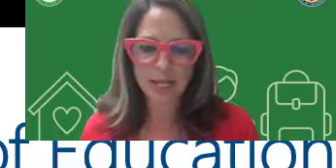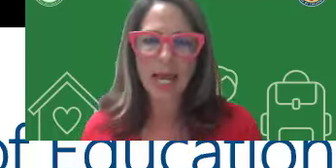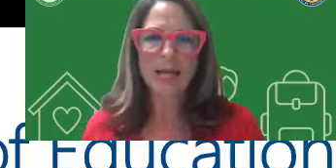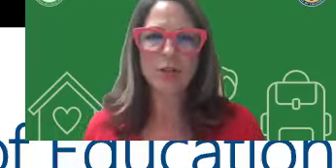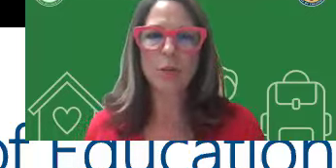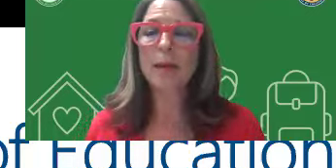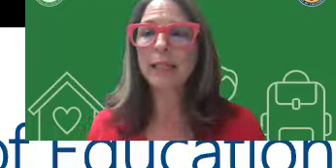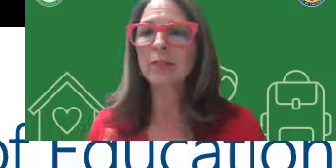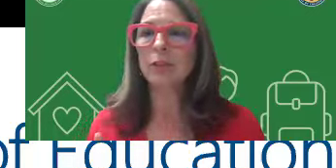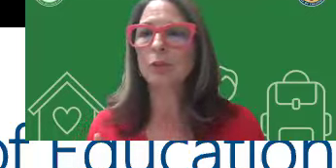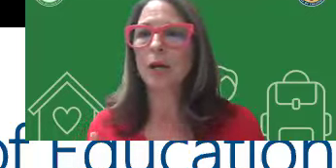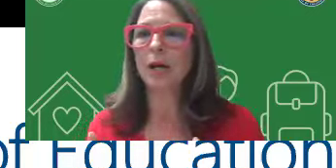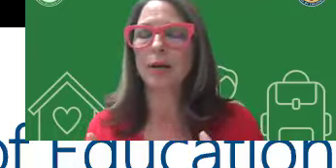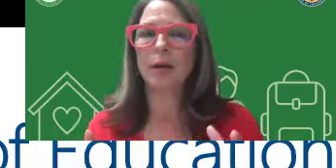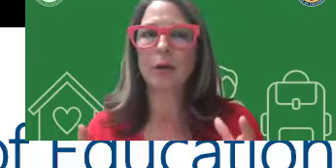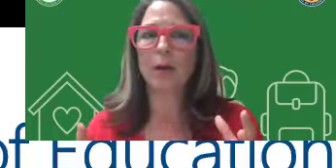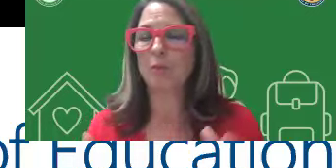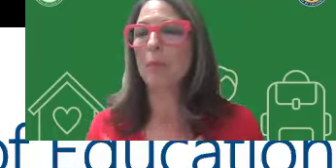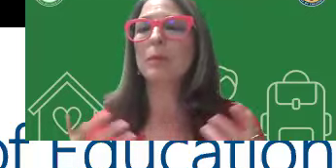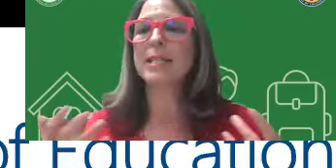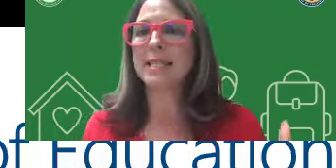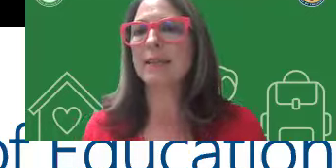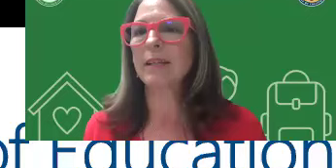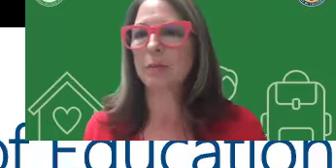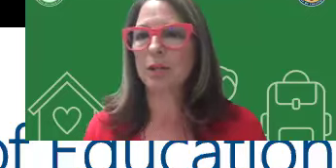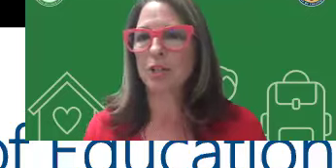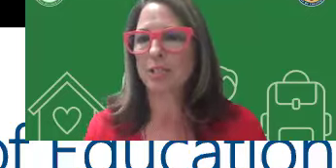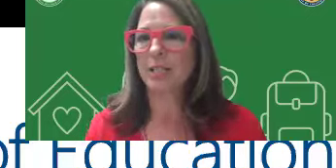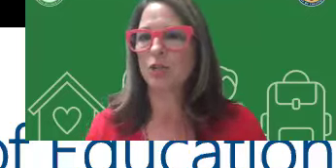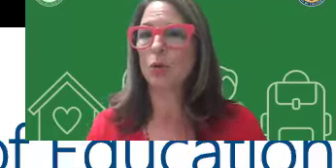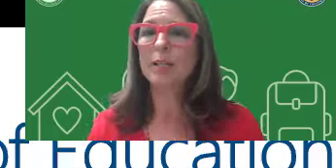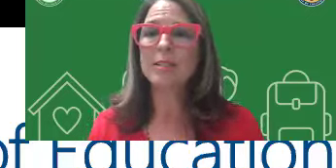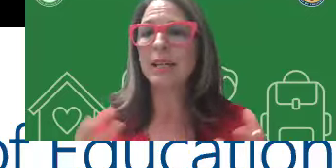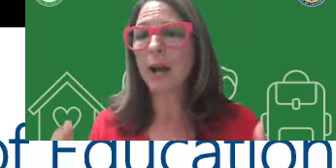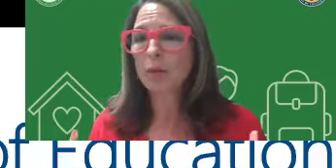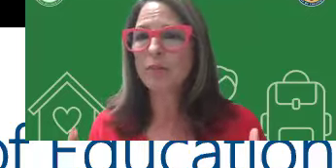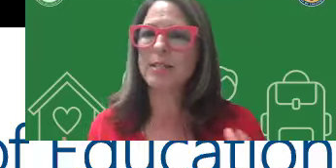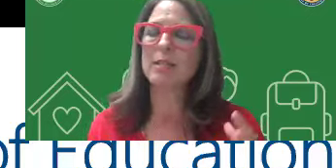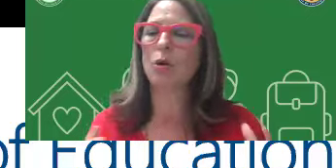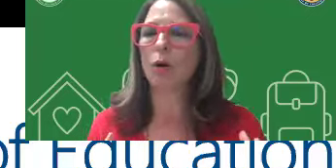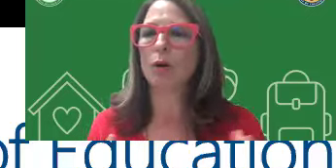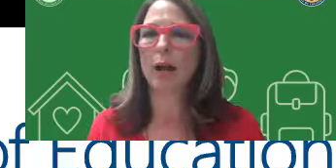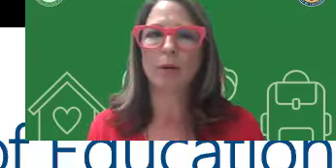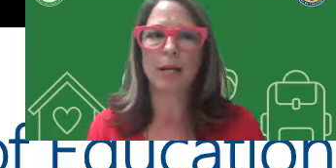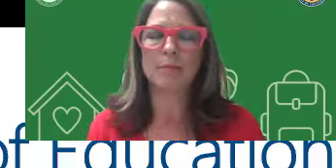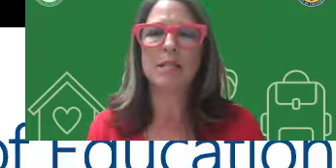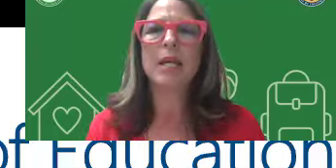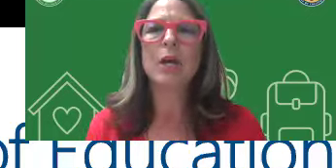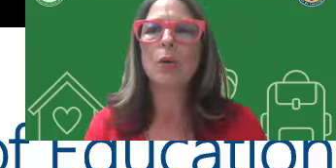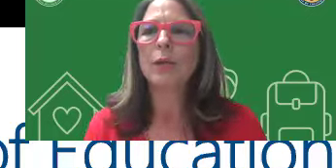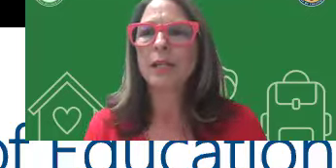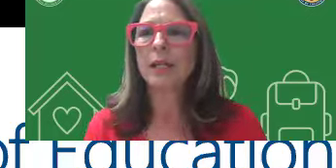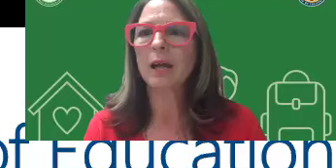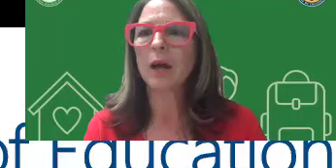work in. And so many of you have probably seen the name Project Teach, or even seen our faces or heard our